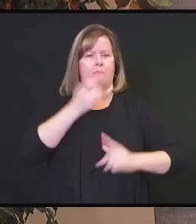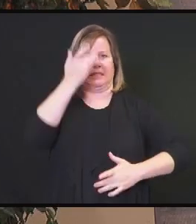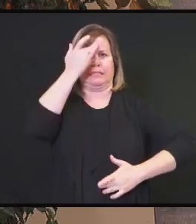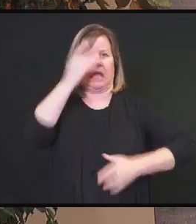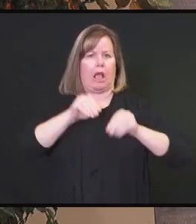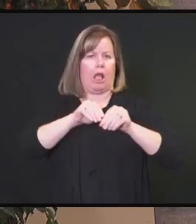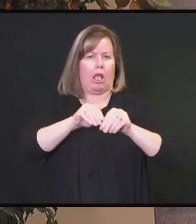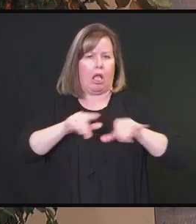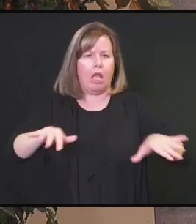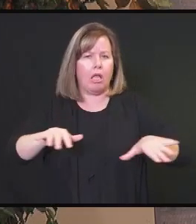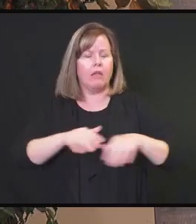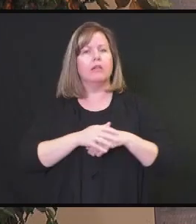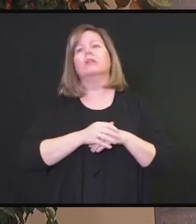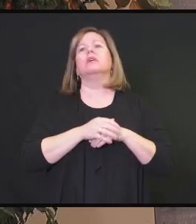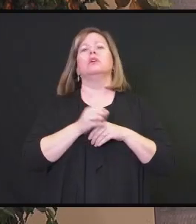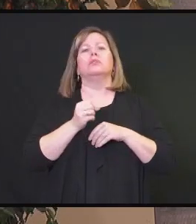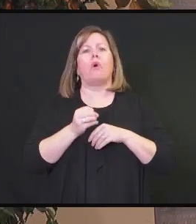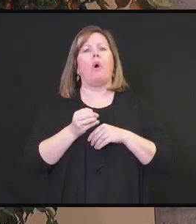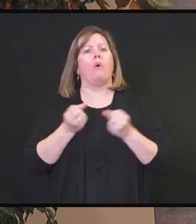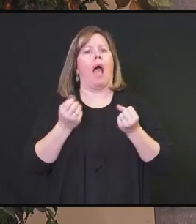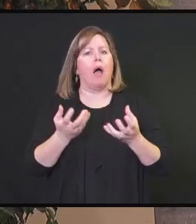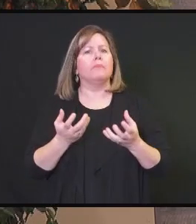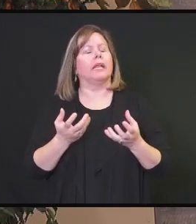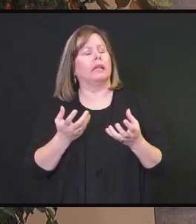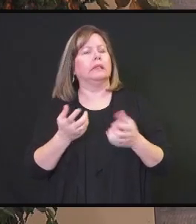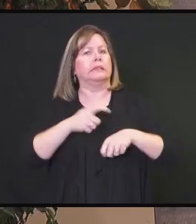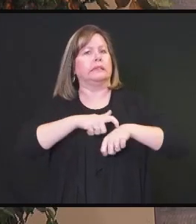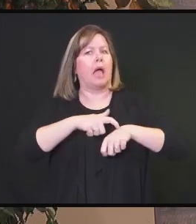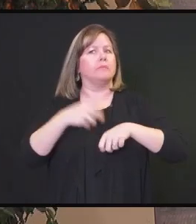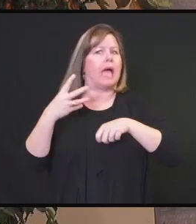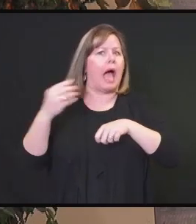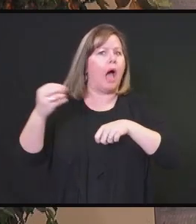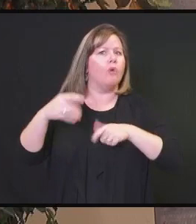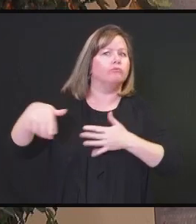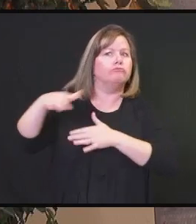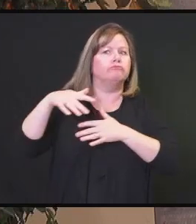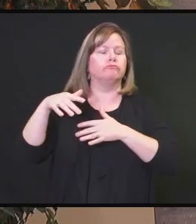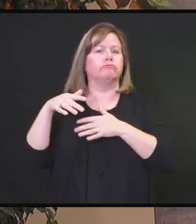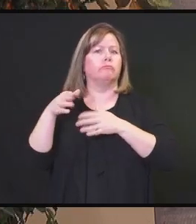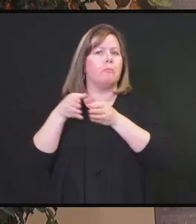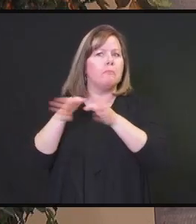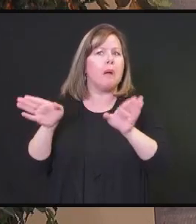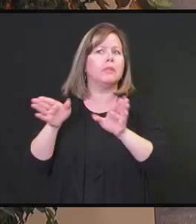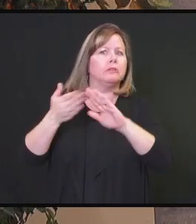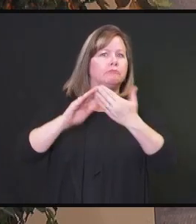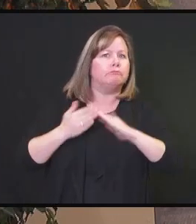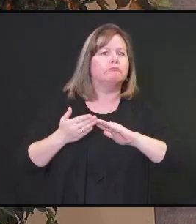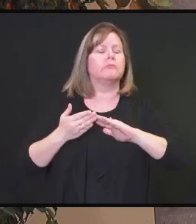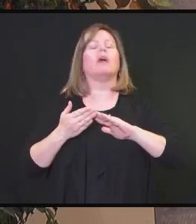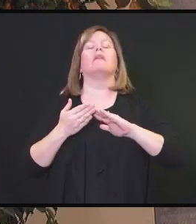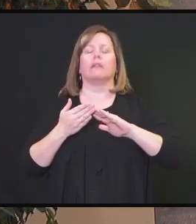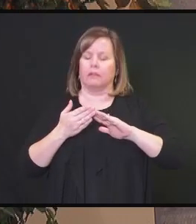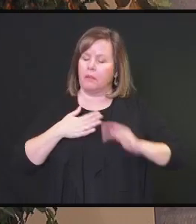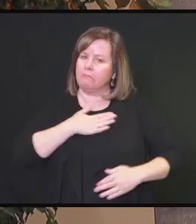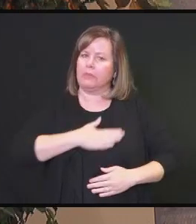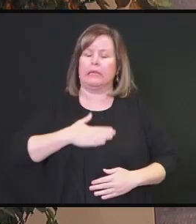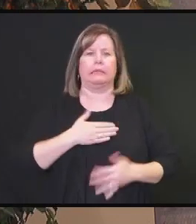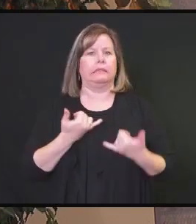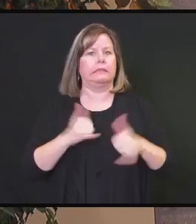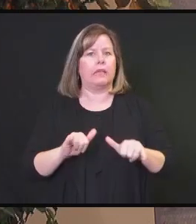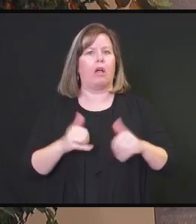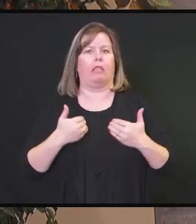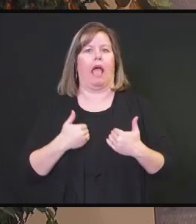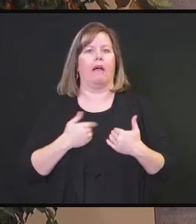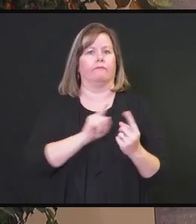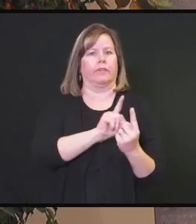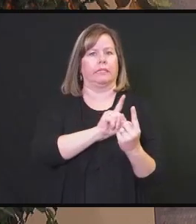number of times you do that. And when you do go out into public, make sure you're maintaining spacing between yourself and others.